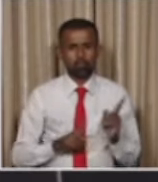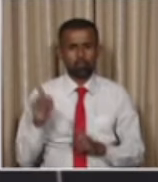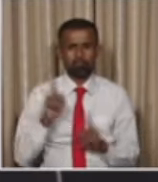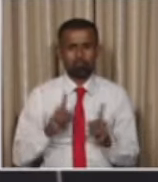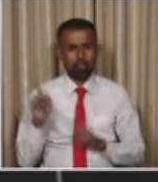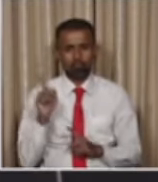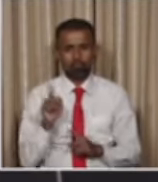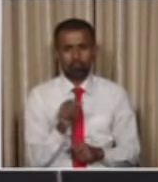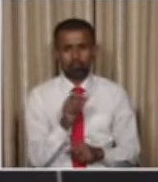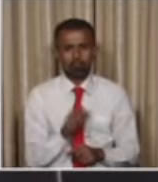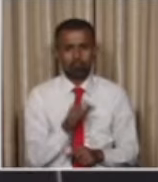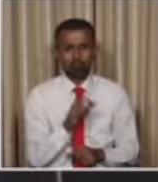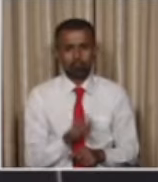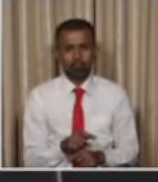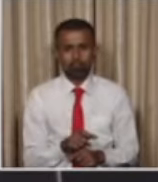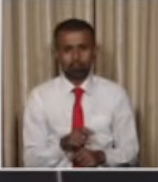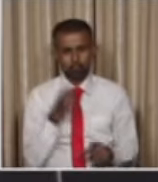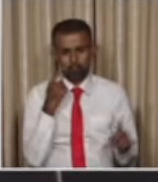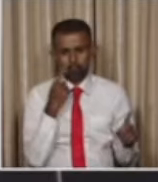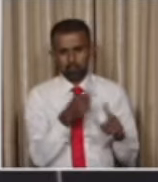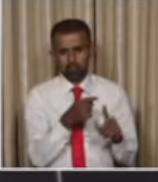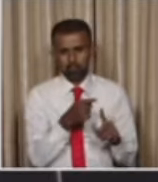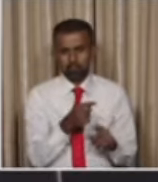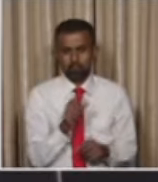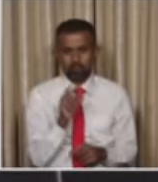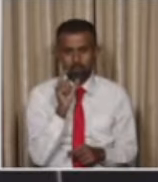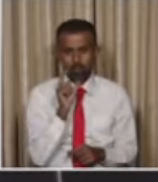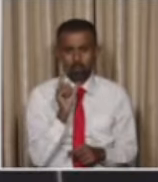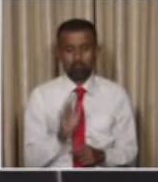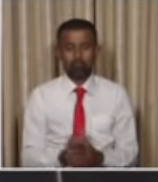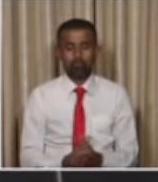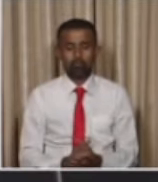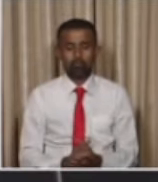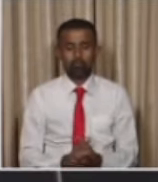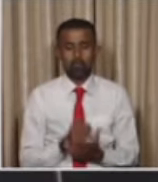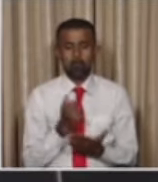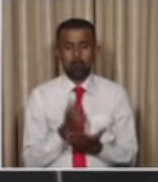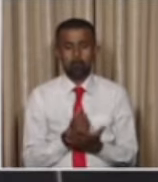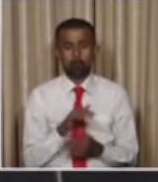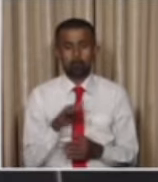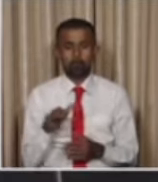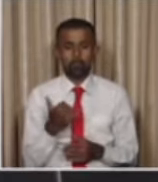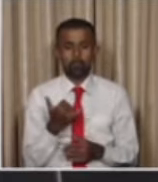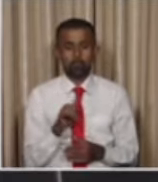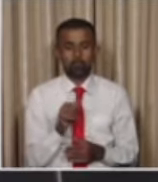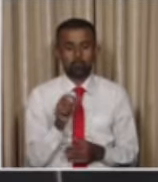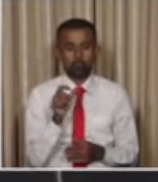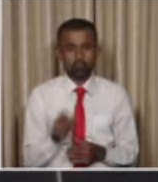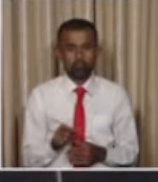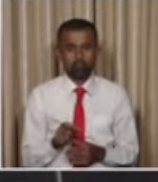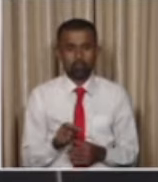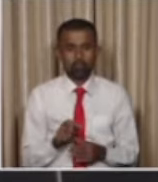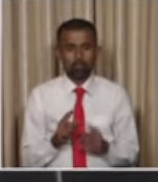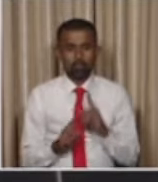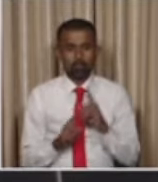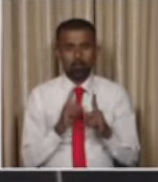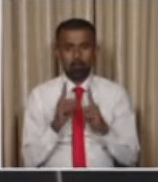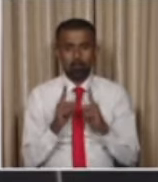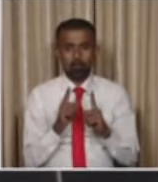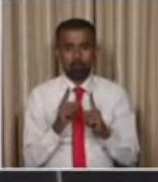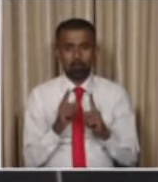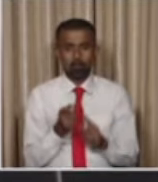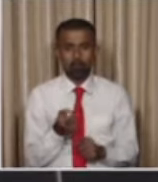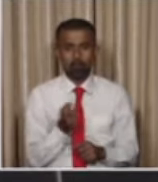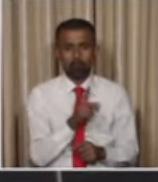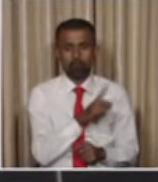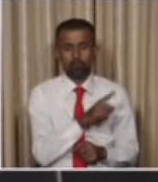exception to the fact that some in the banking sector have been talking about other stakeholders